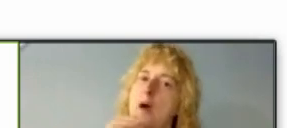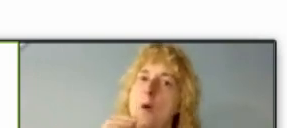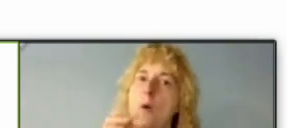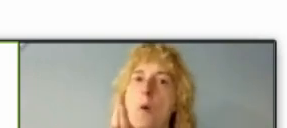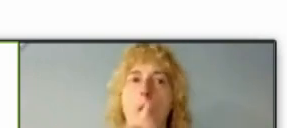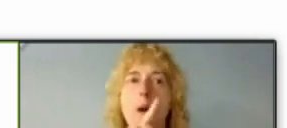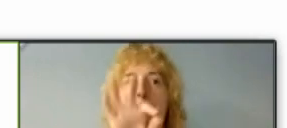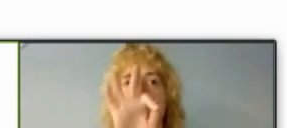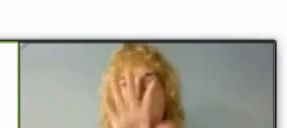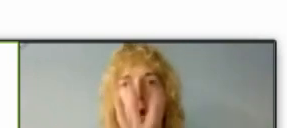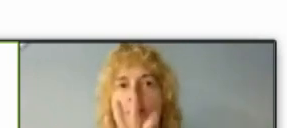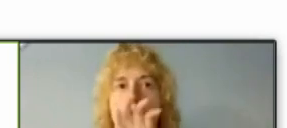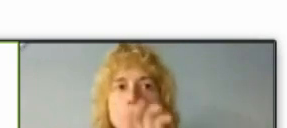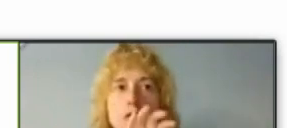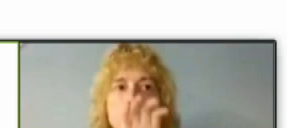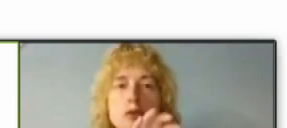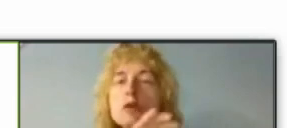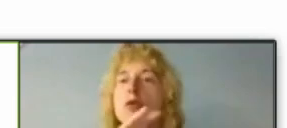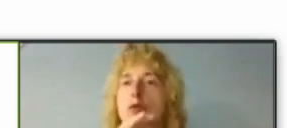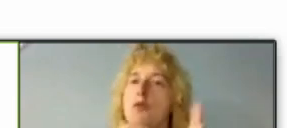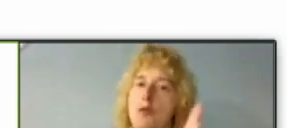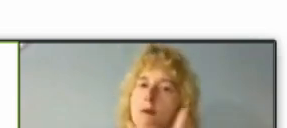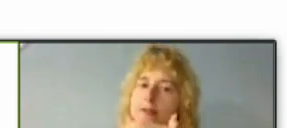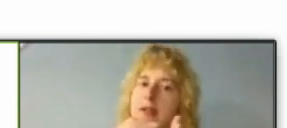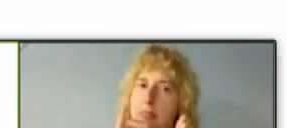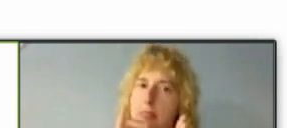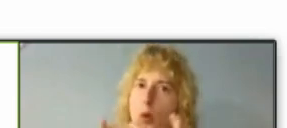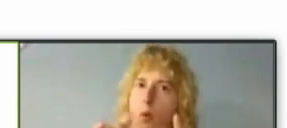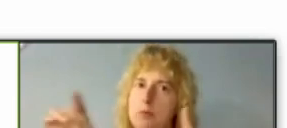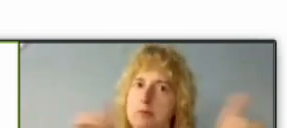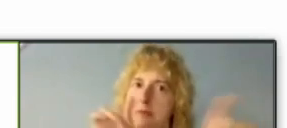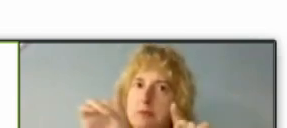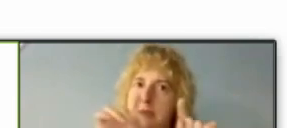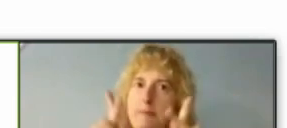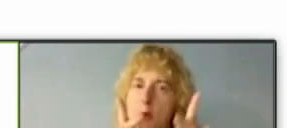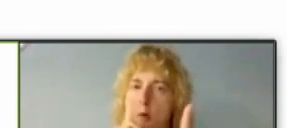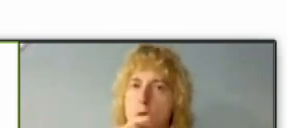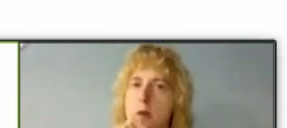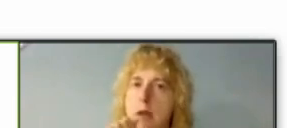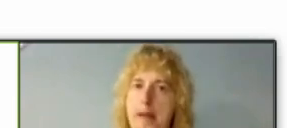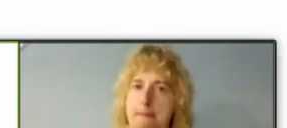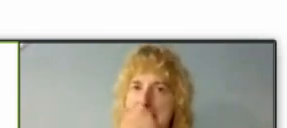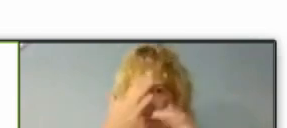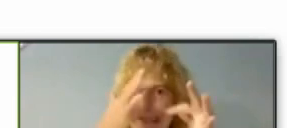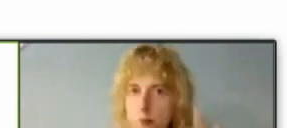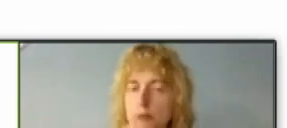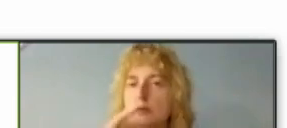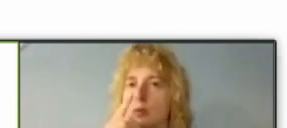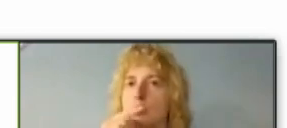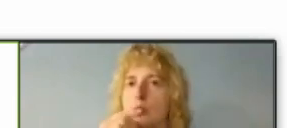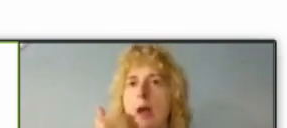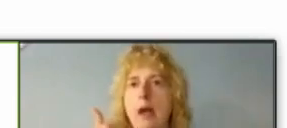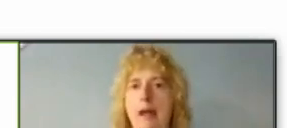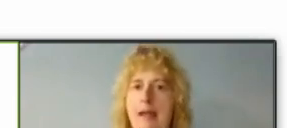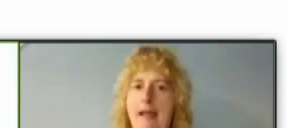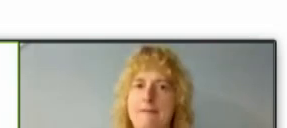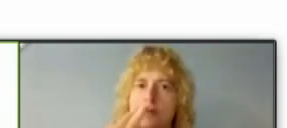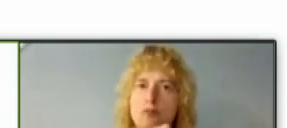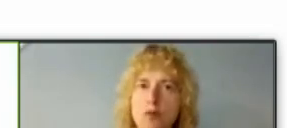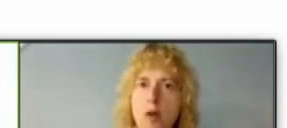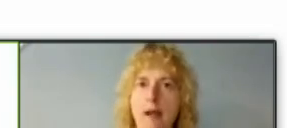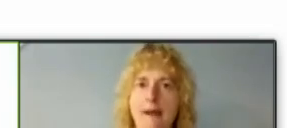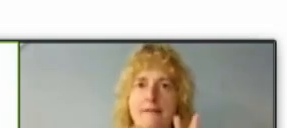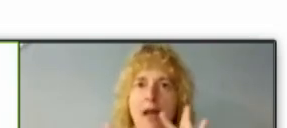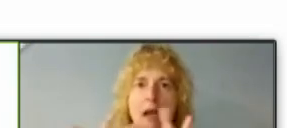church. So again, oftentimes those are some decision makers of organizations. But we also feel it's important to work with grassroots,